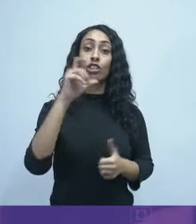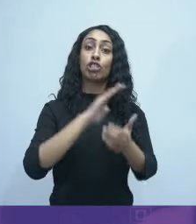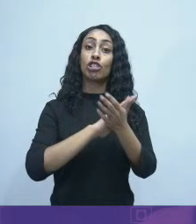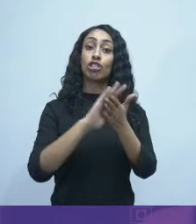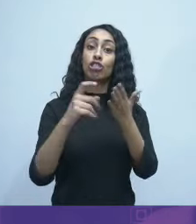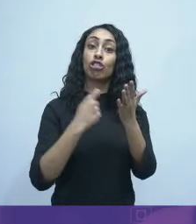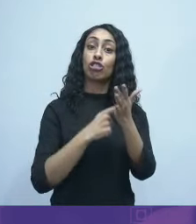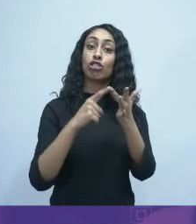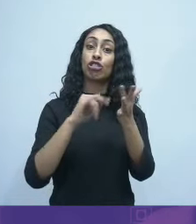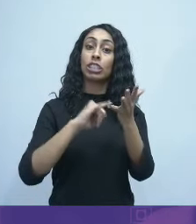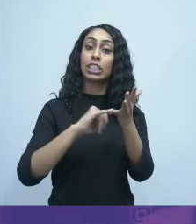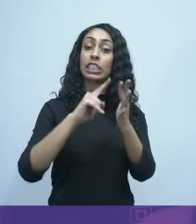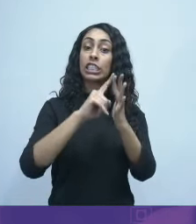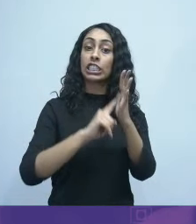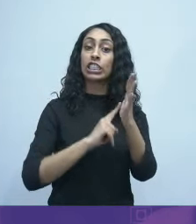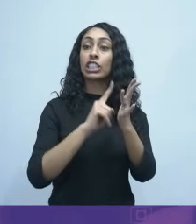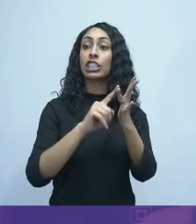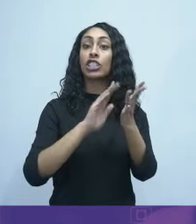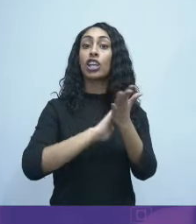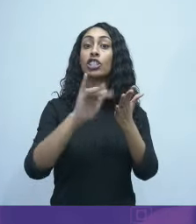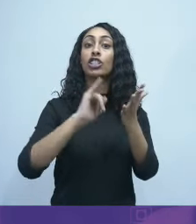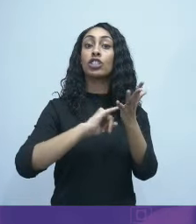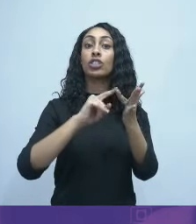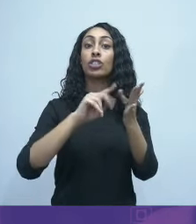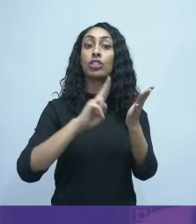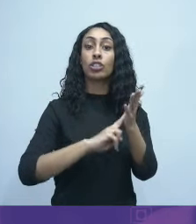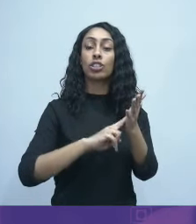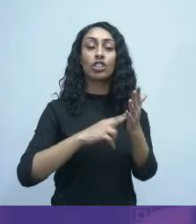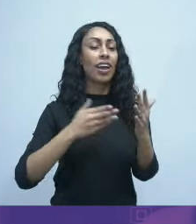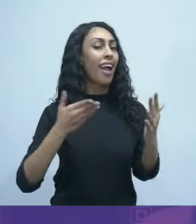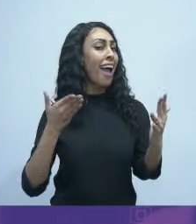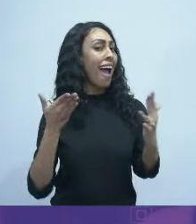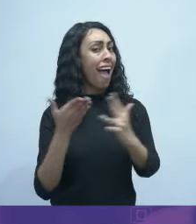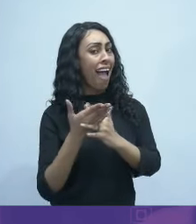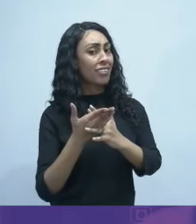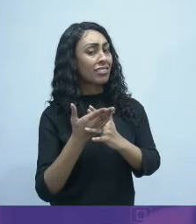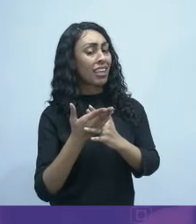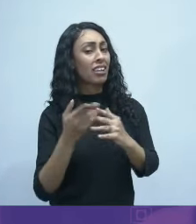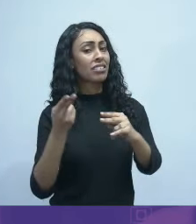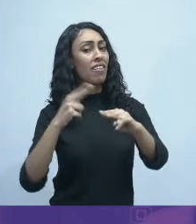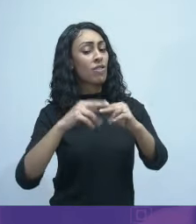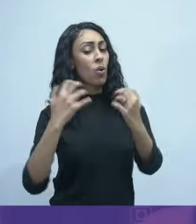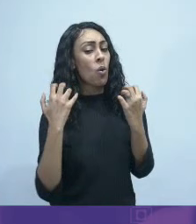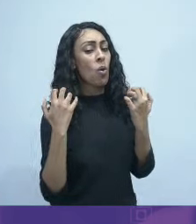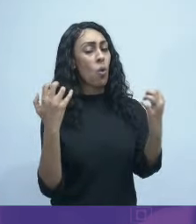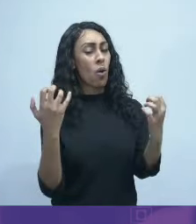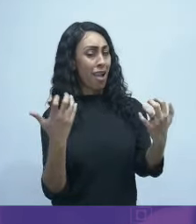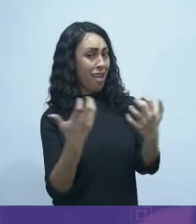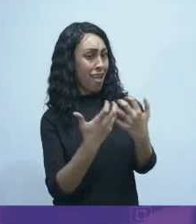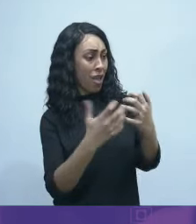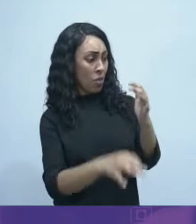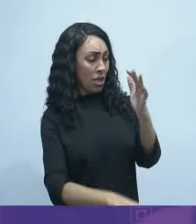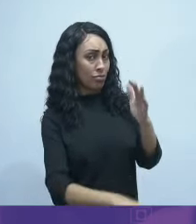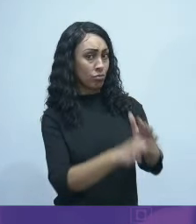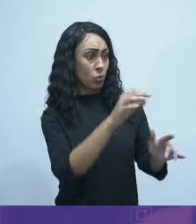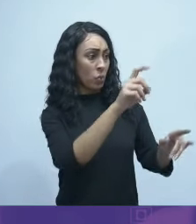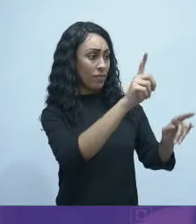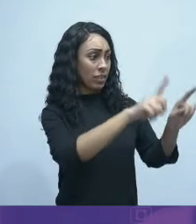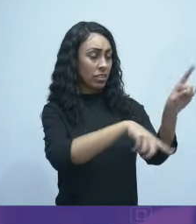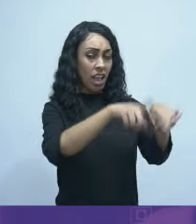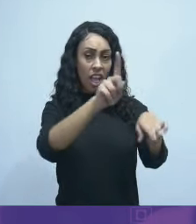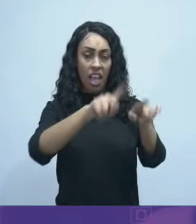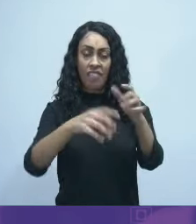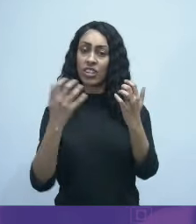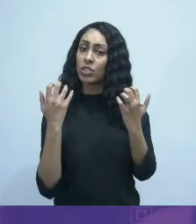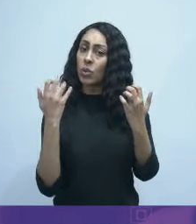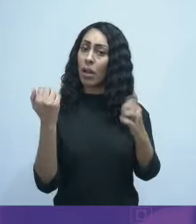on email, who's asked a question around access for audiences. How can we better improve the diversity of audiences